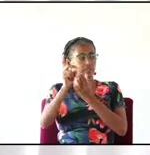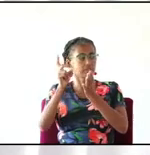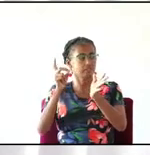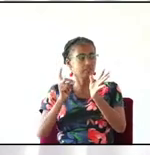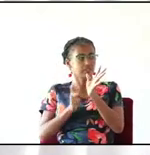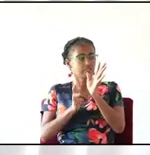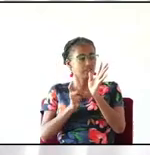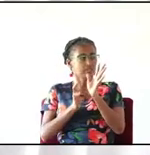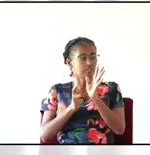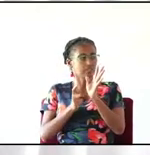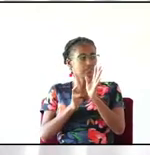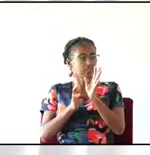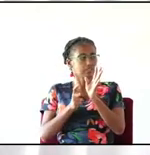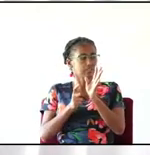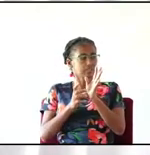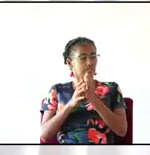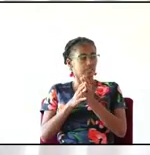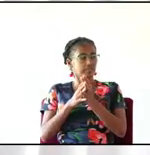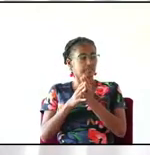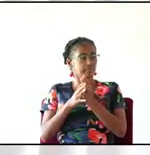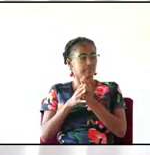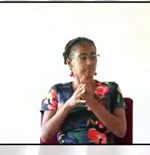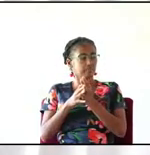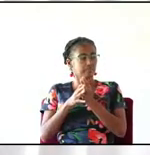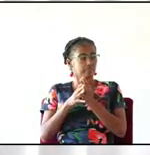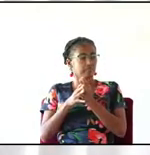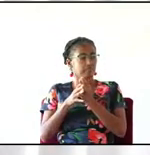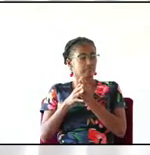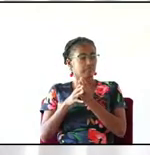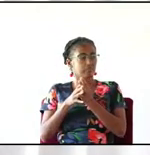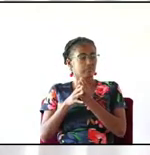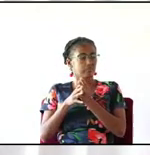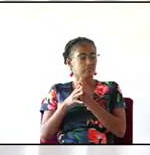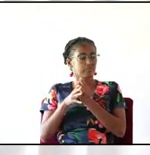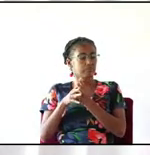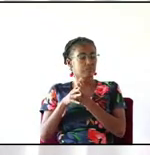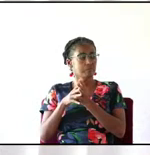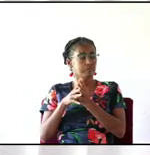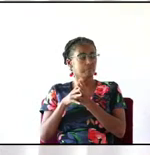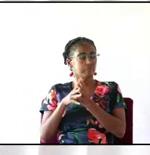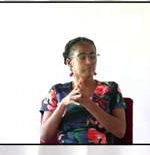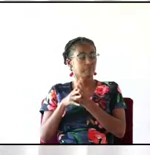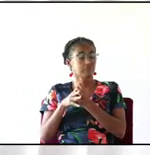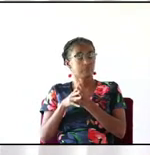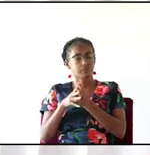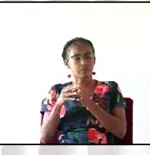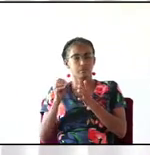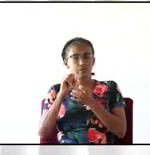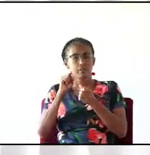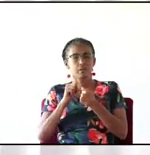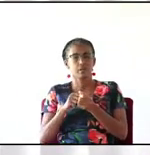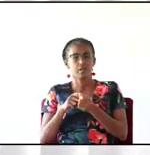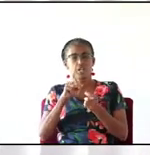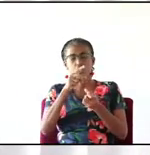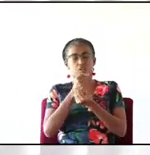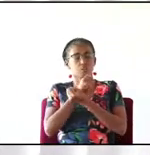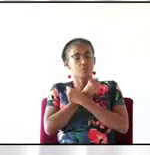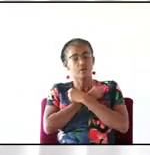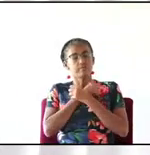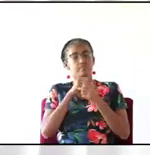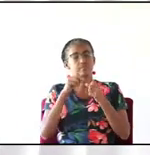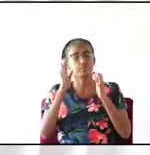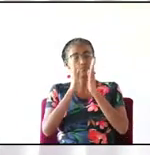previously served as parish manager for the Social Development Commission. Passionate about prayer and its